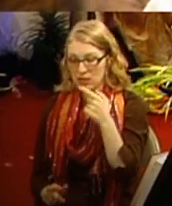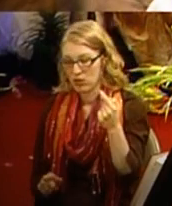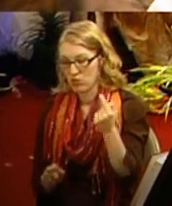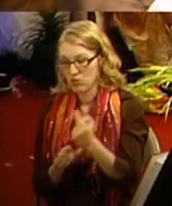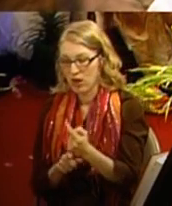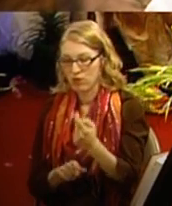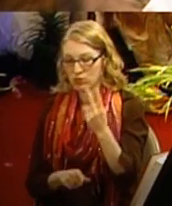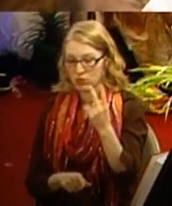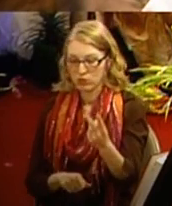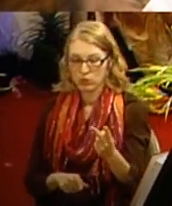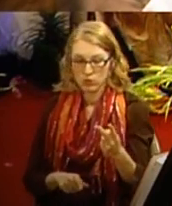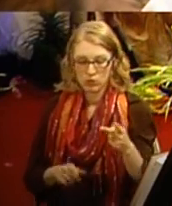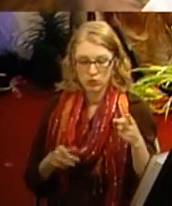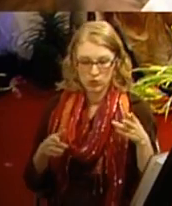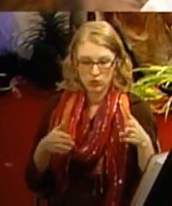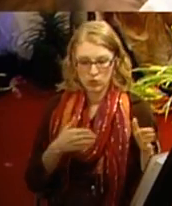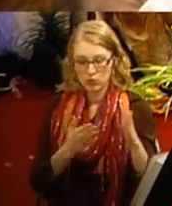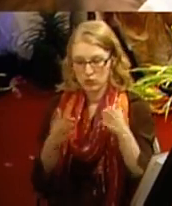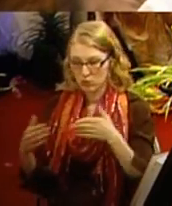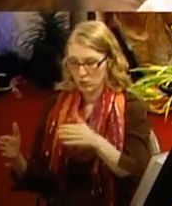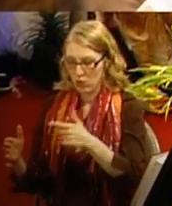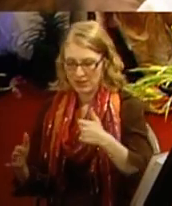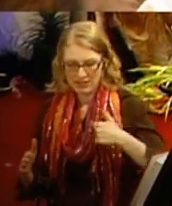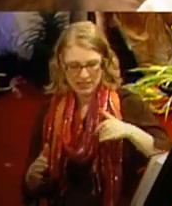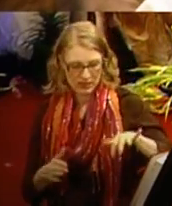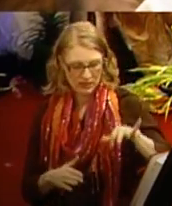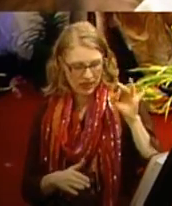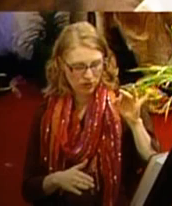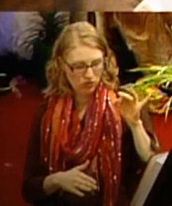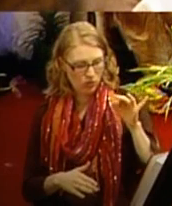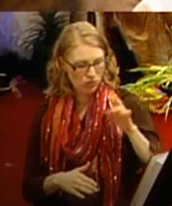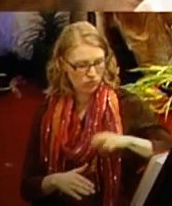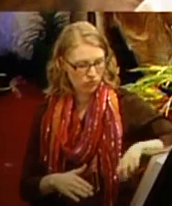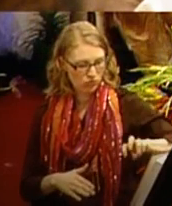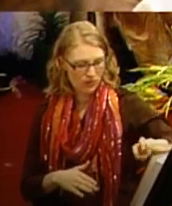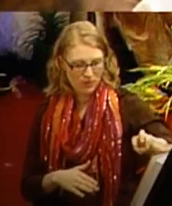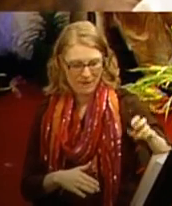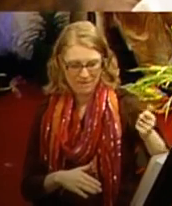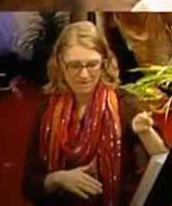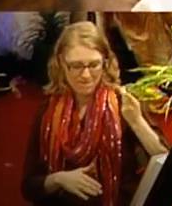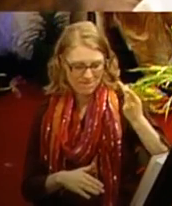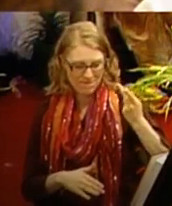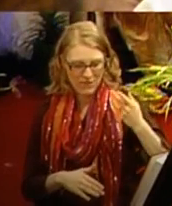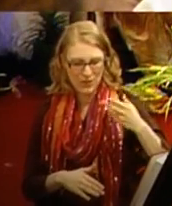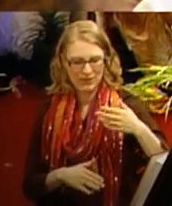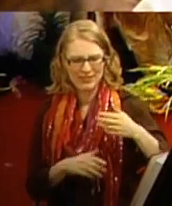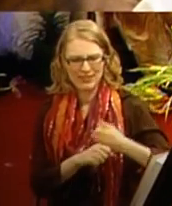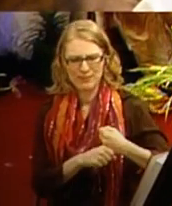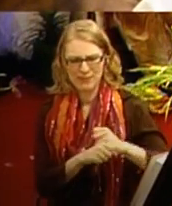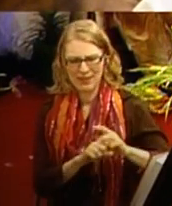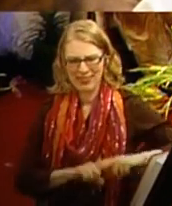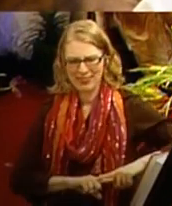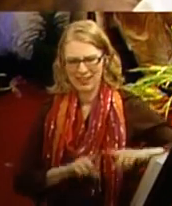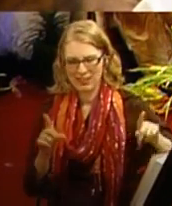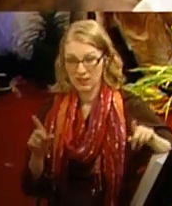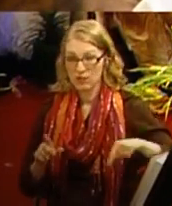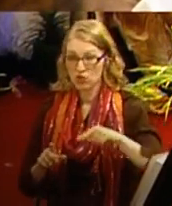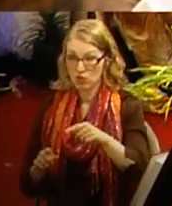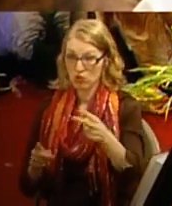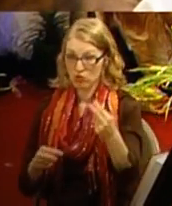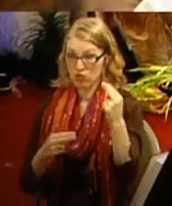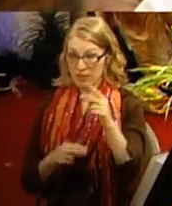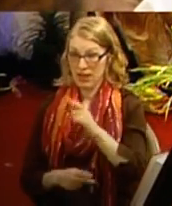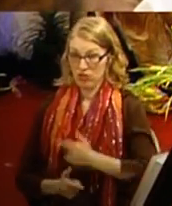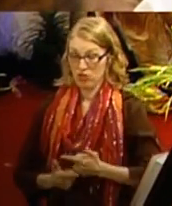diverged. And I took the one less traveled by. And that's made all the difference. You can look back in your life and you can see the decisions you